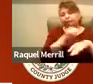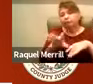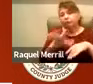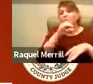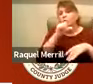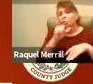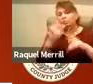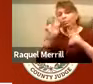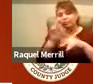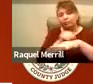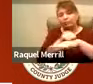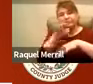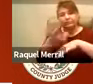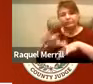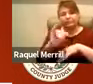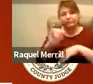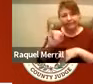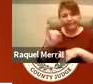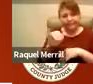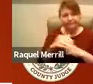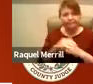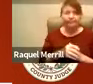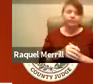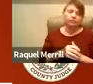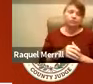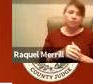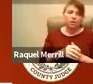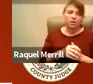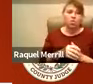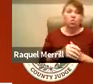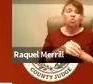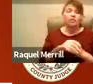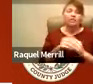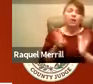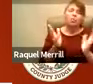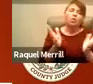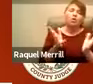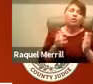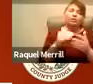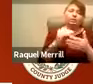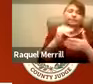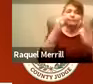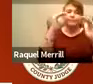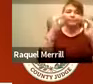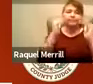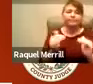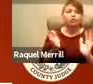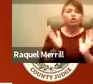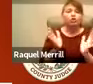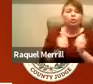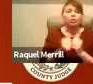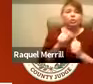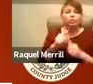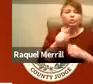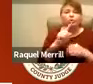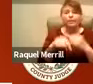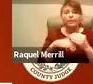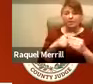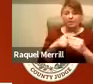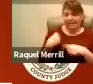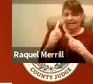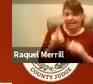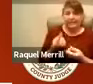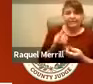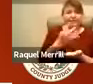infected. The next thing I wanted to talk to you about a little bit is for the last 4